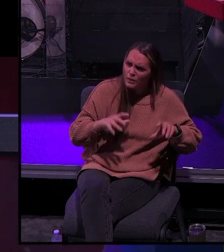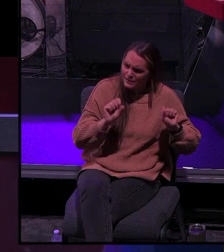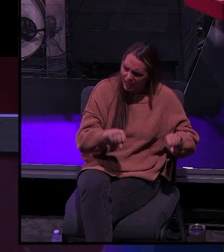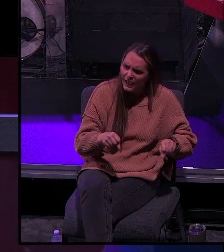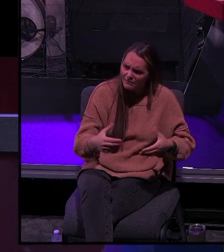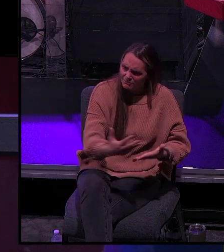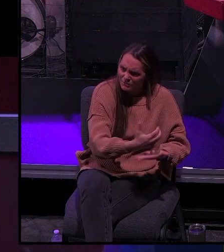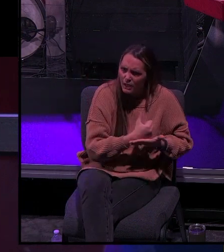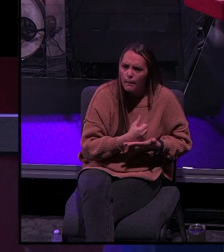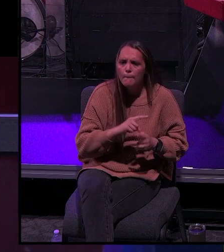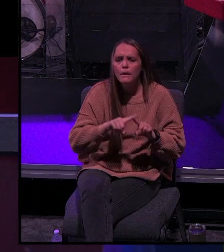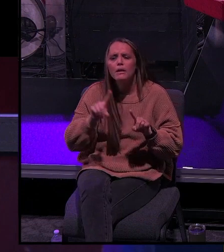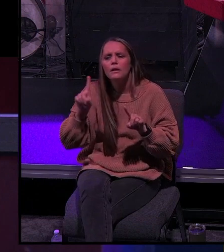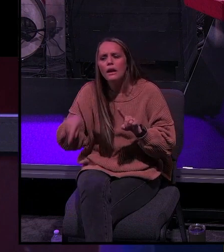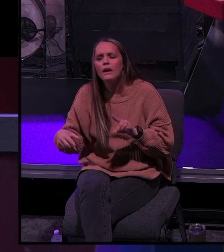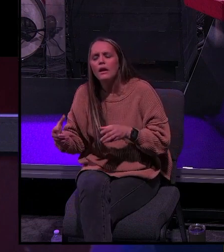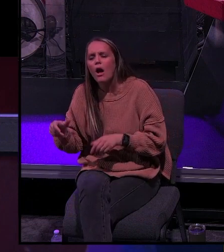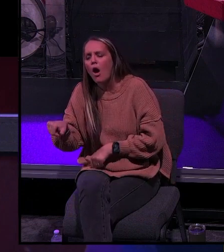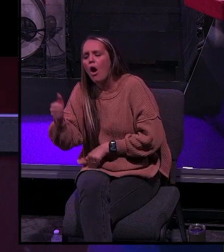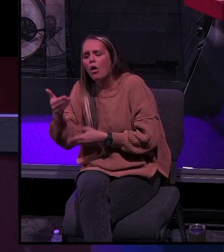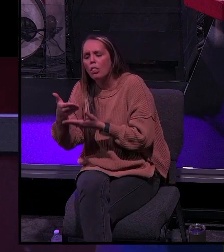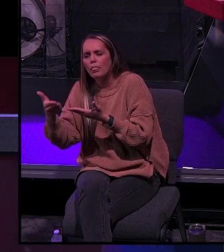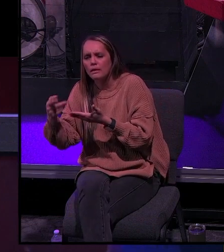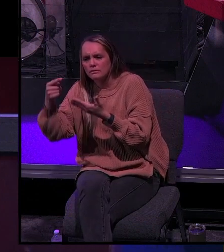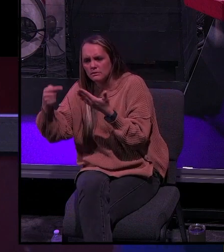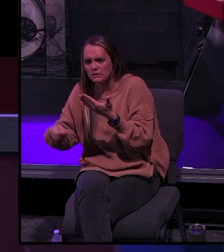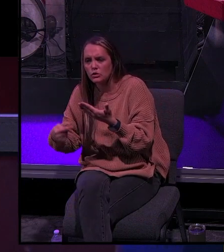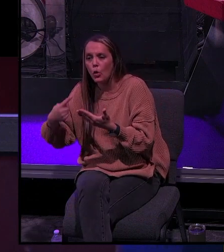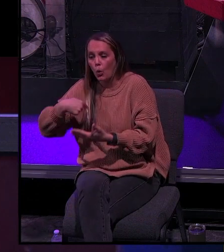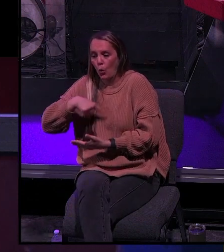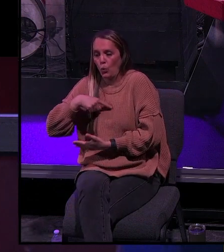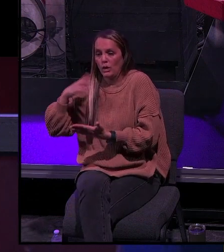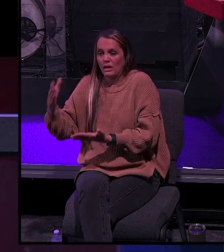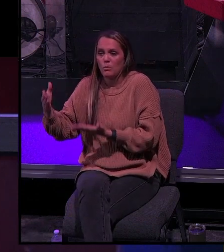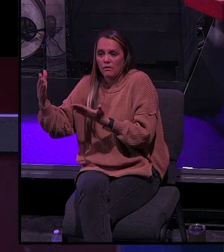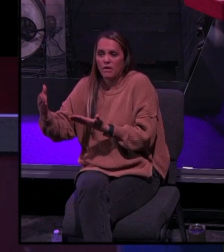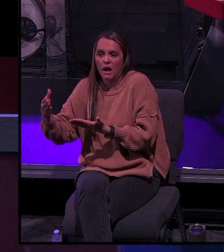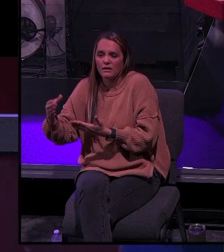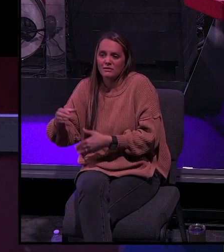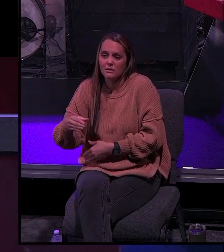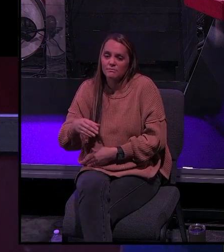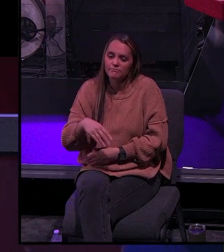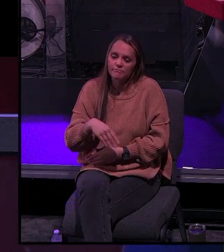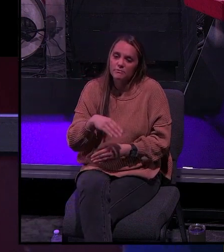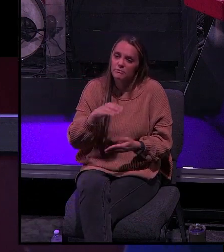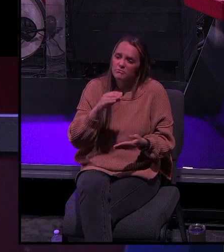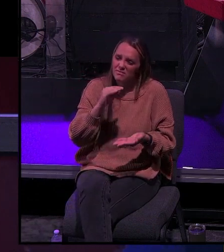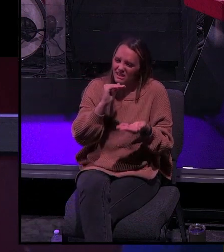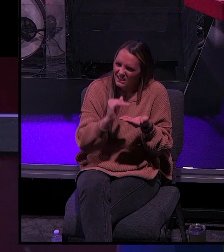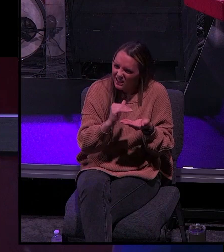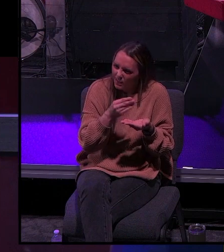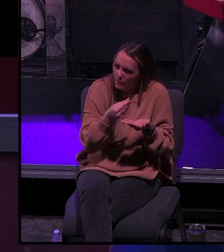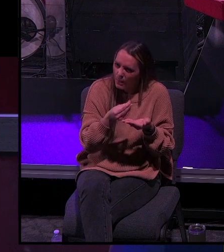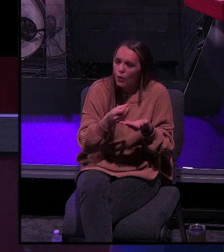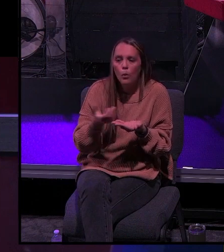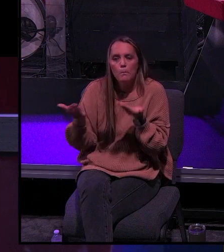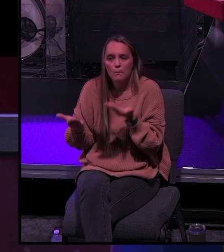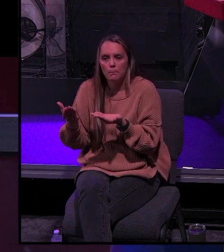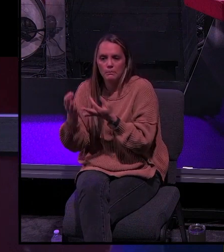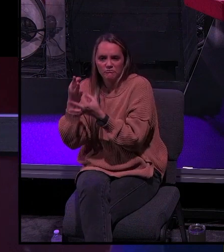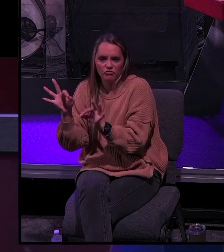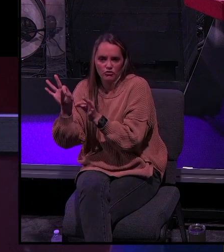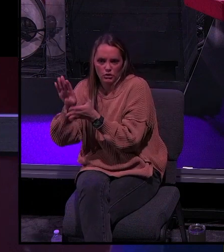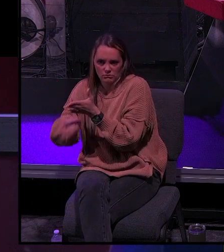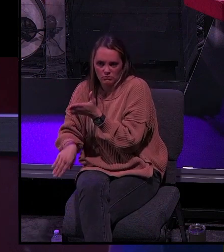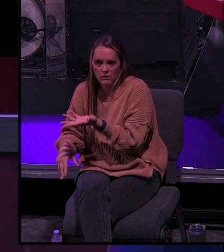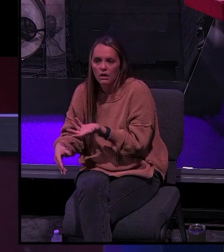they can't get is essential items. And so we provide those at little to no cost over there. And it's our opportunity this month to help